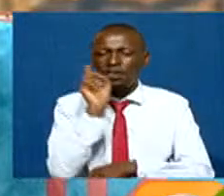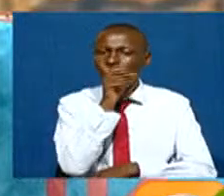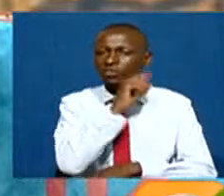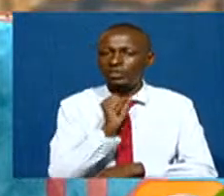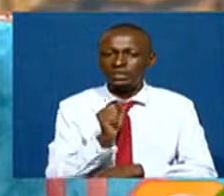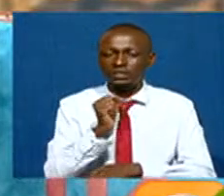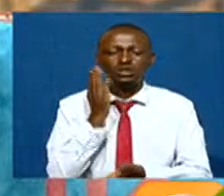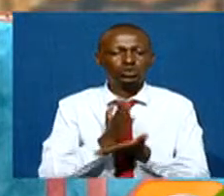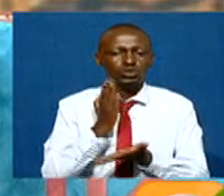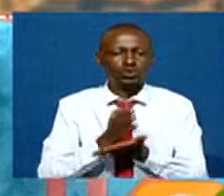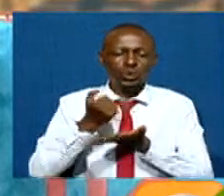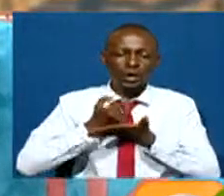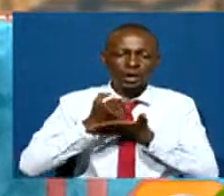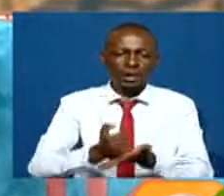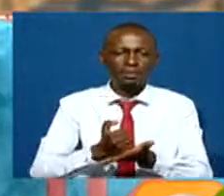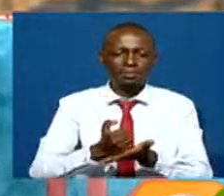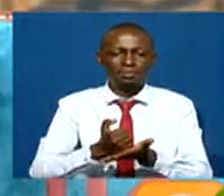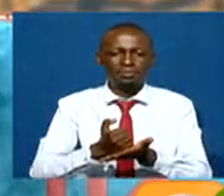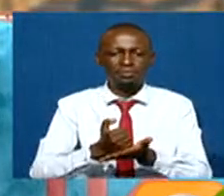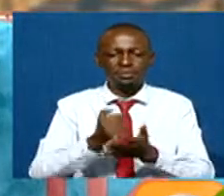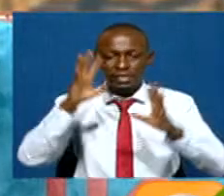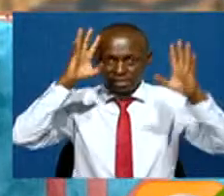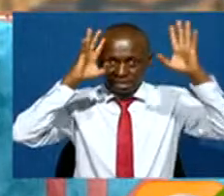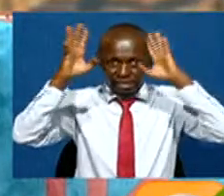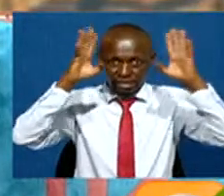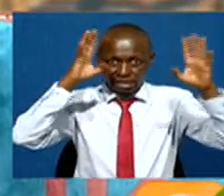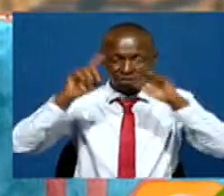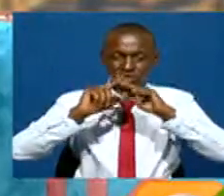good. And this is an initiative that was